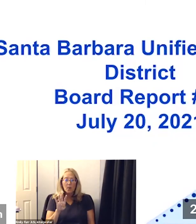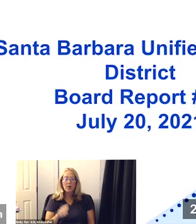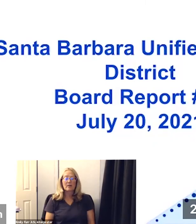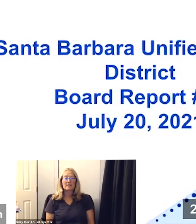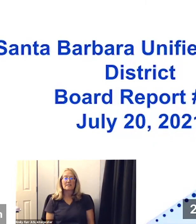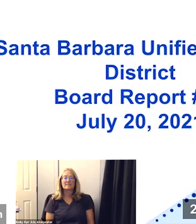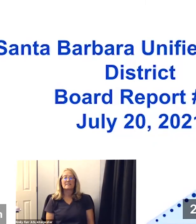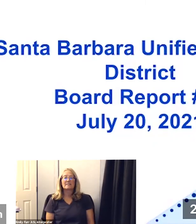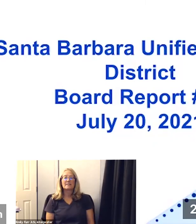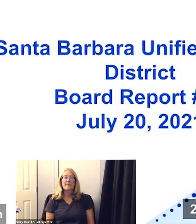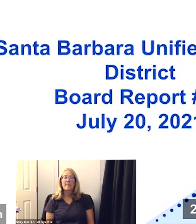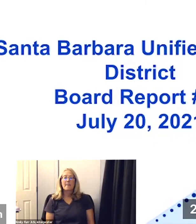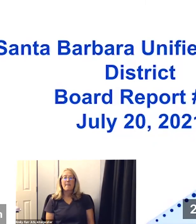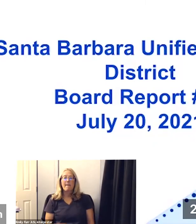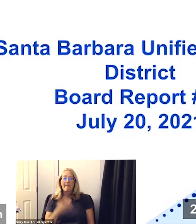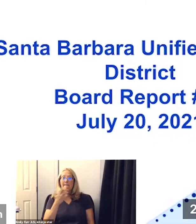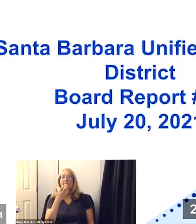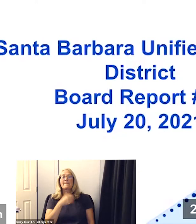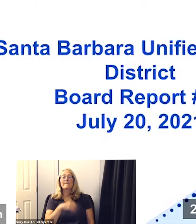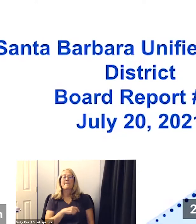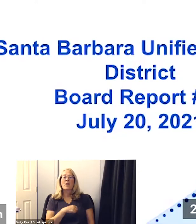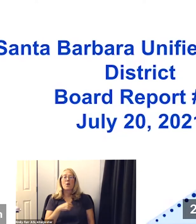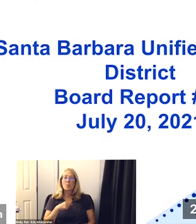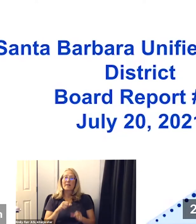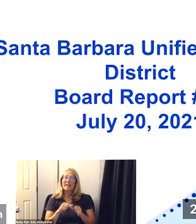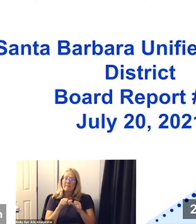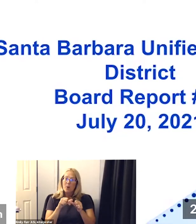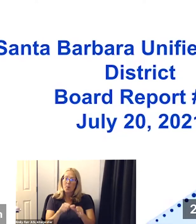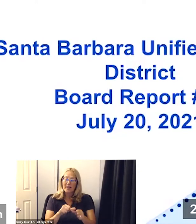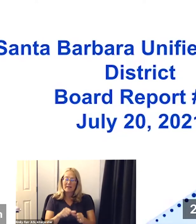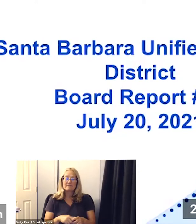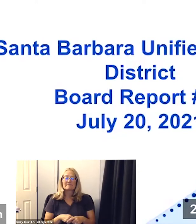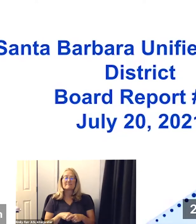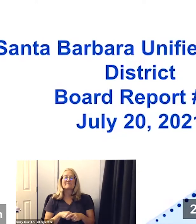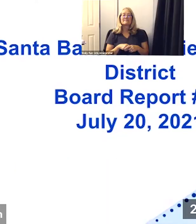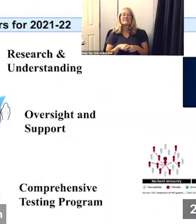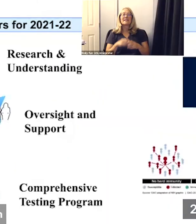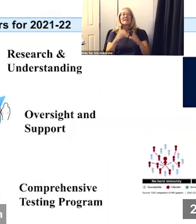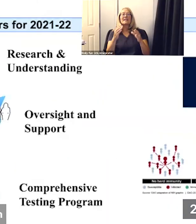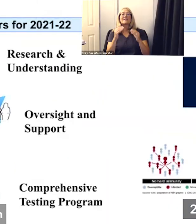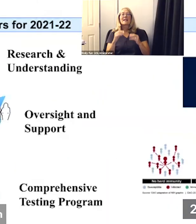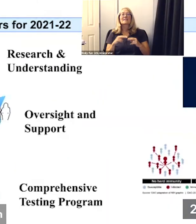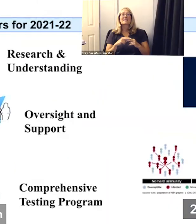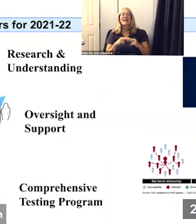um so we we keep going um next slide please